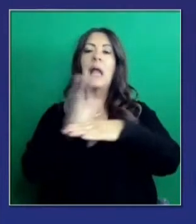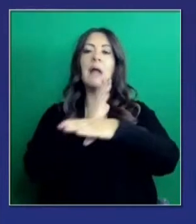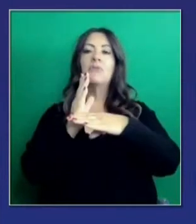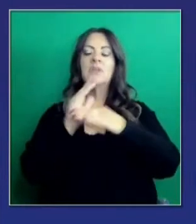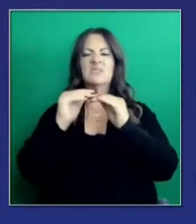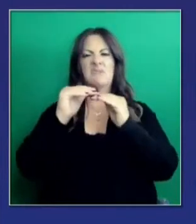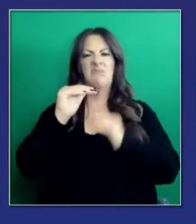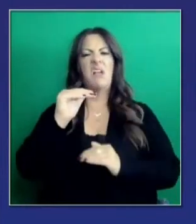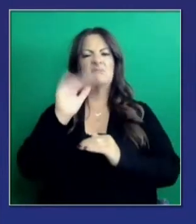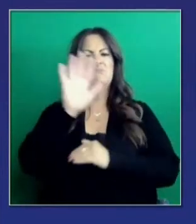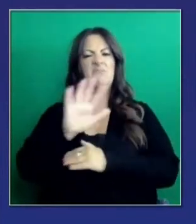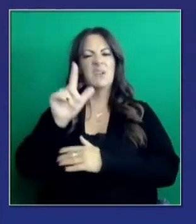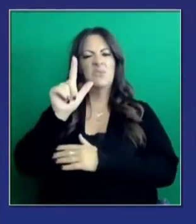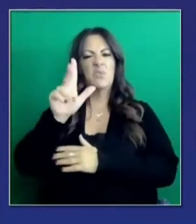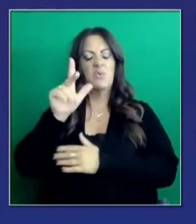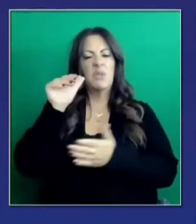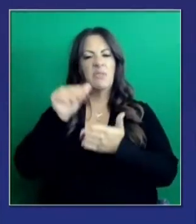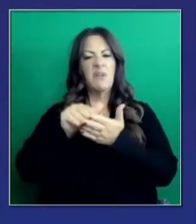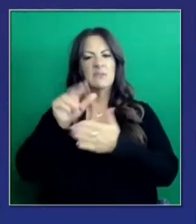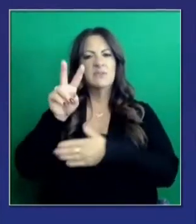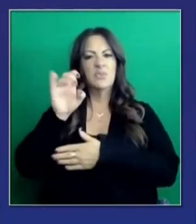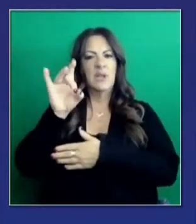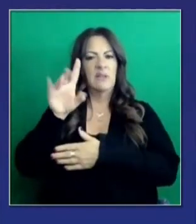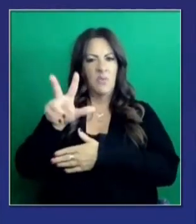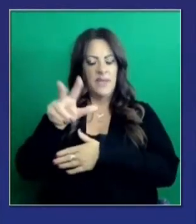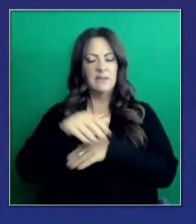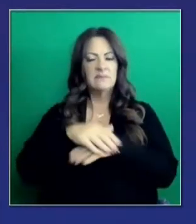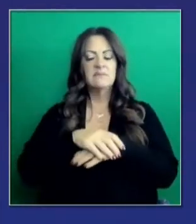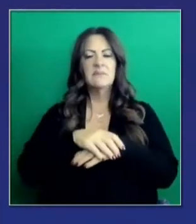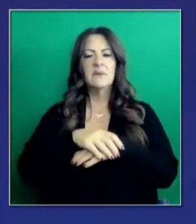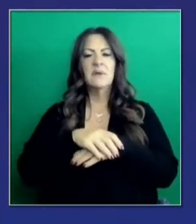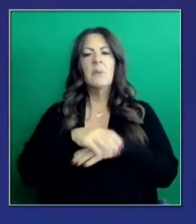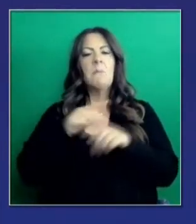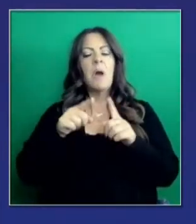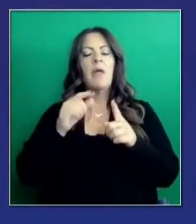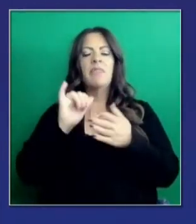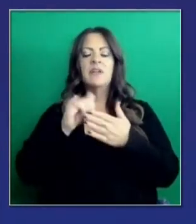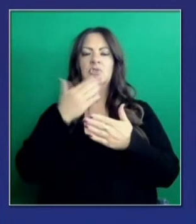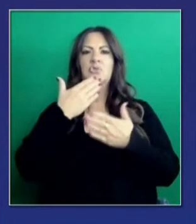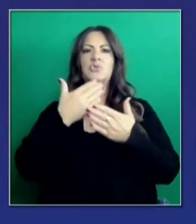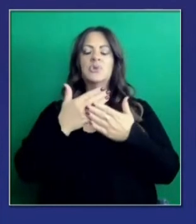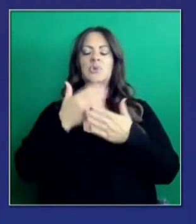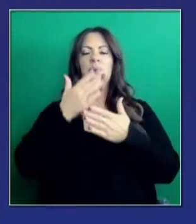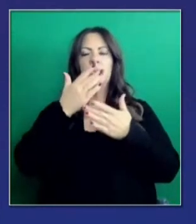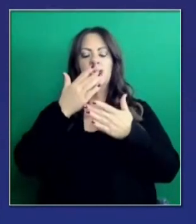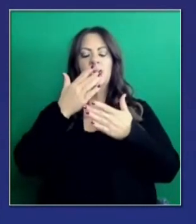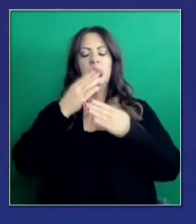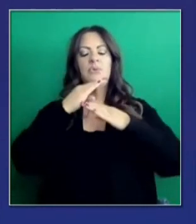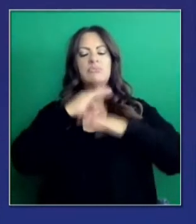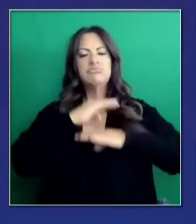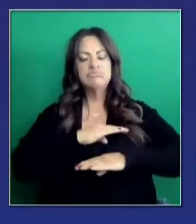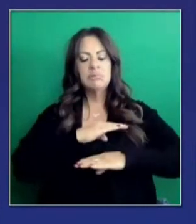thousand total tests, not surprisingly. But the encouraging sign is that 7-day average down to